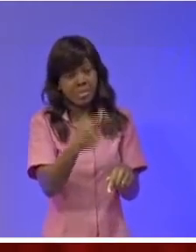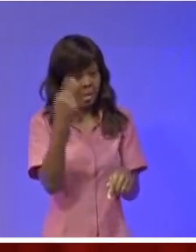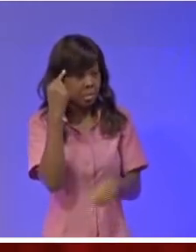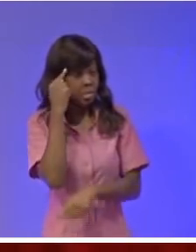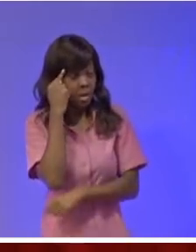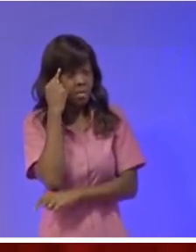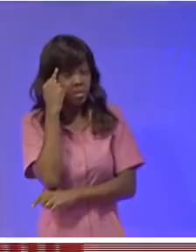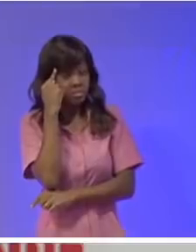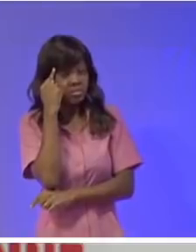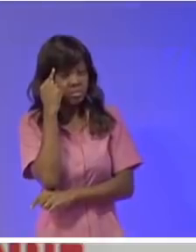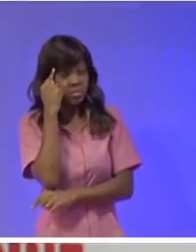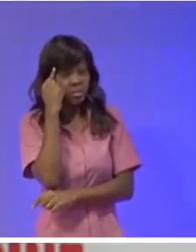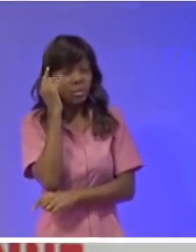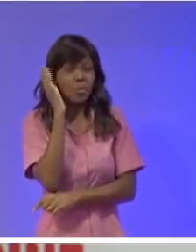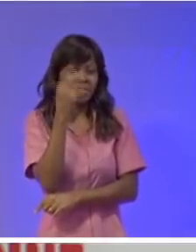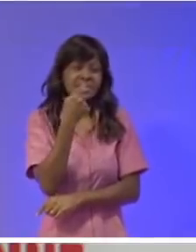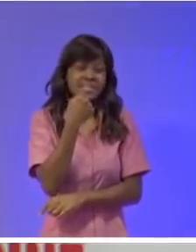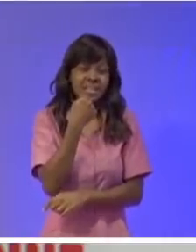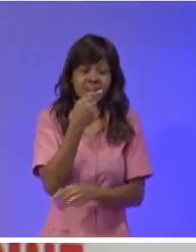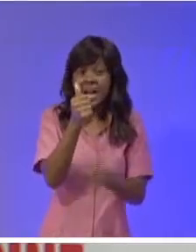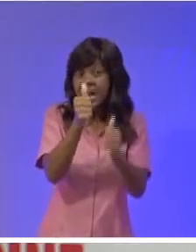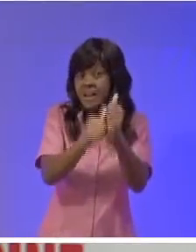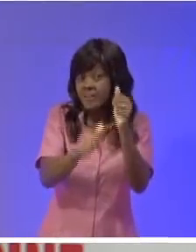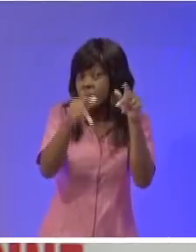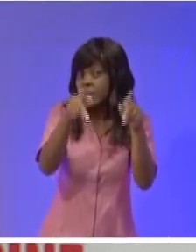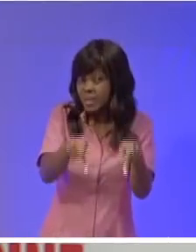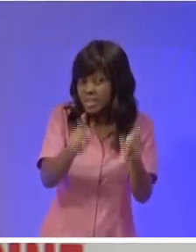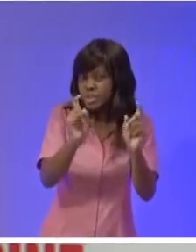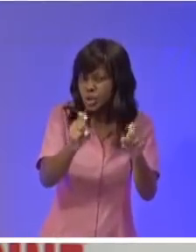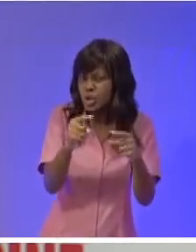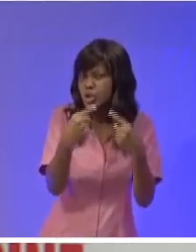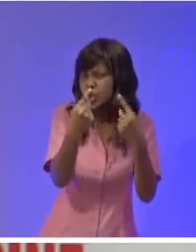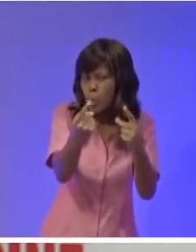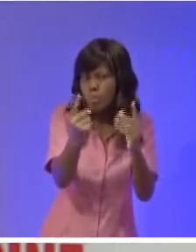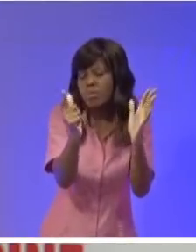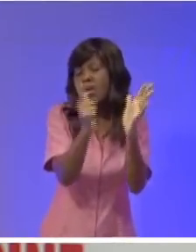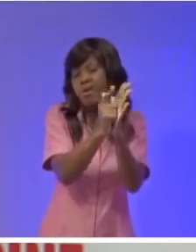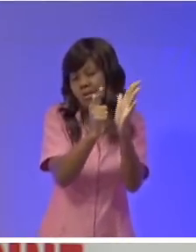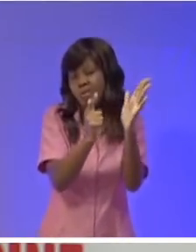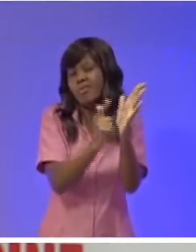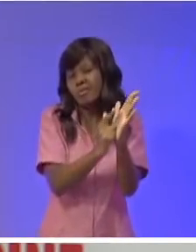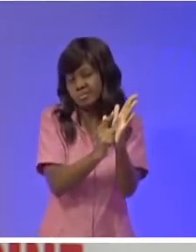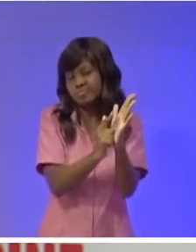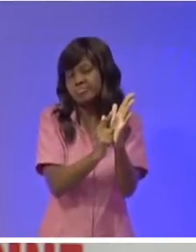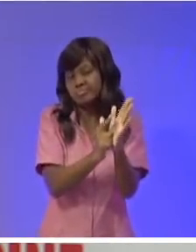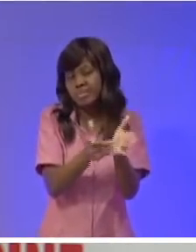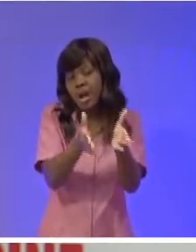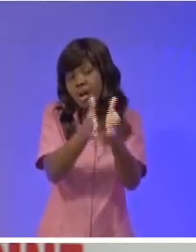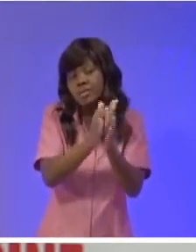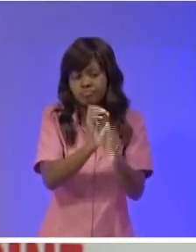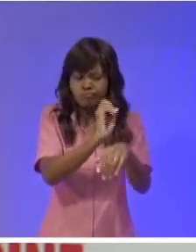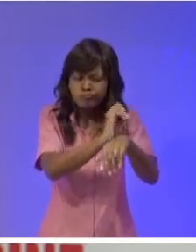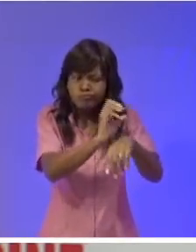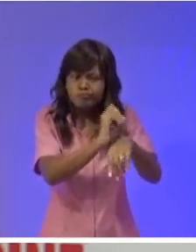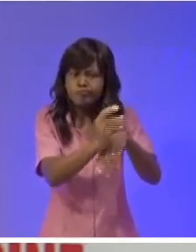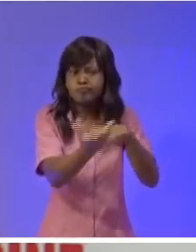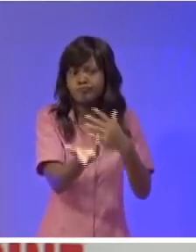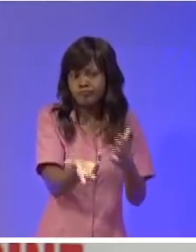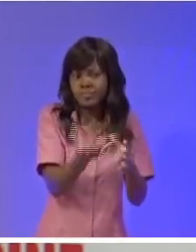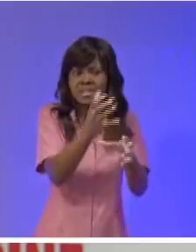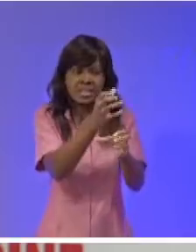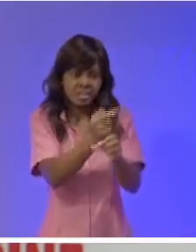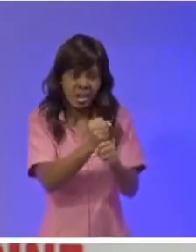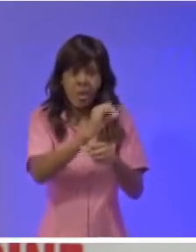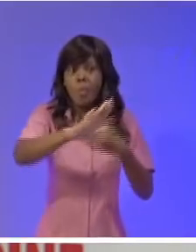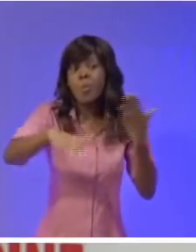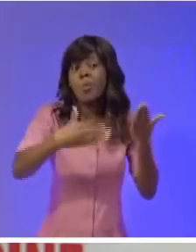now has a duty to seek legal advice as to what they are doing. All businesses should be able